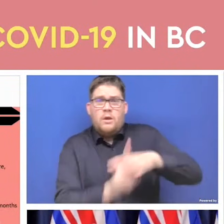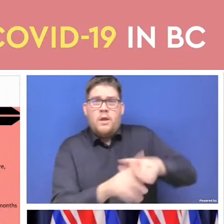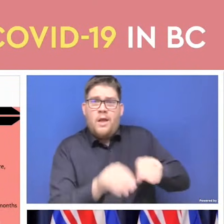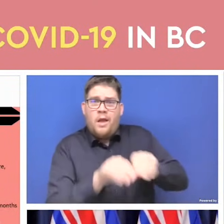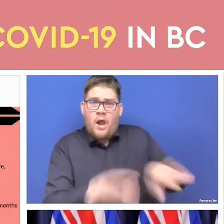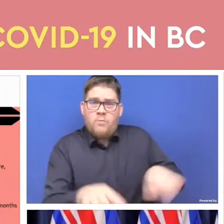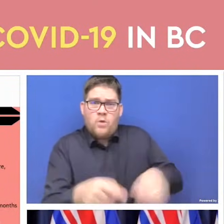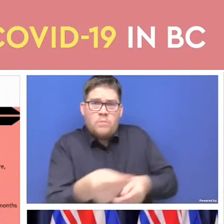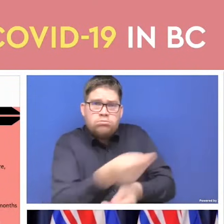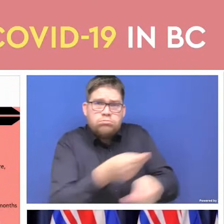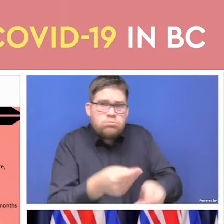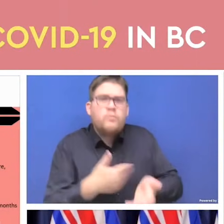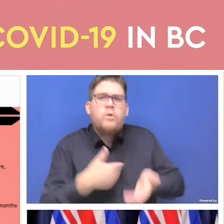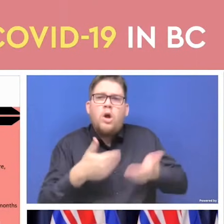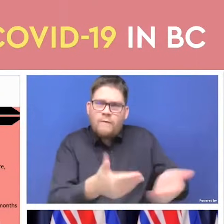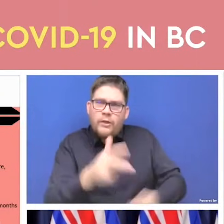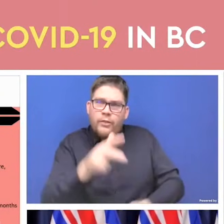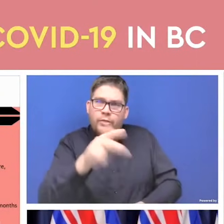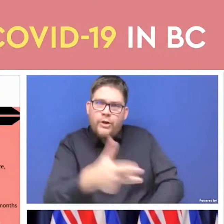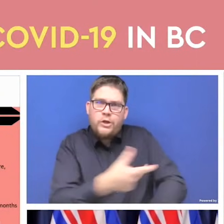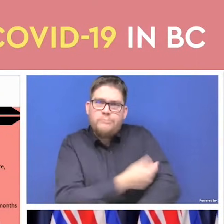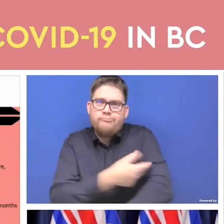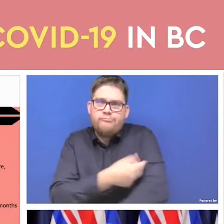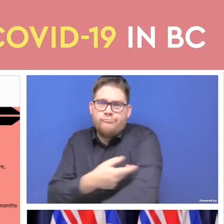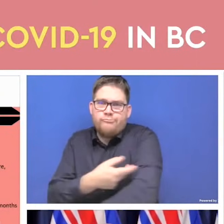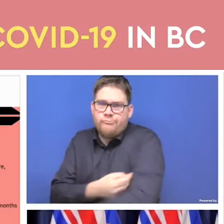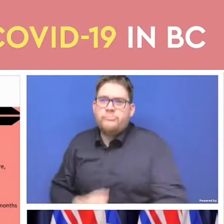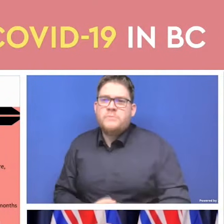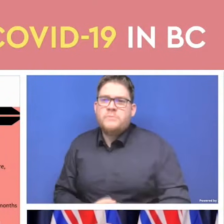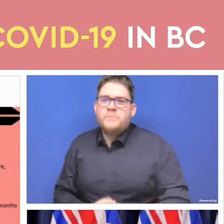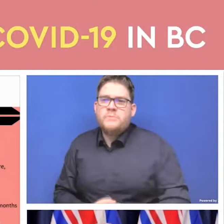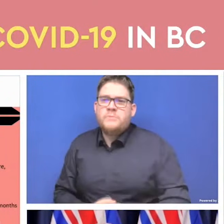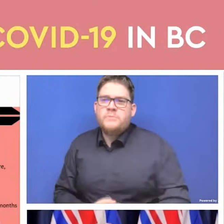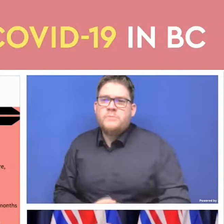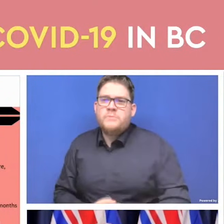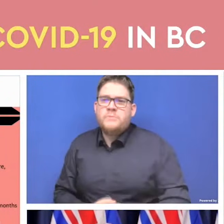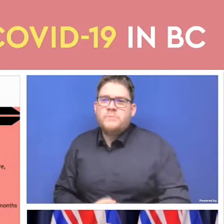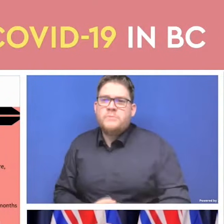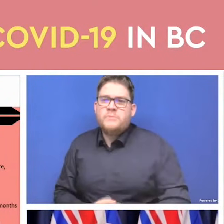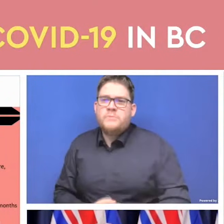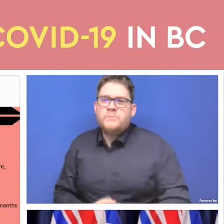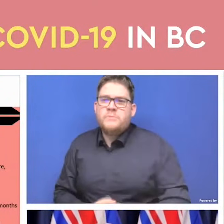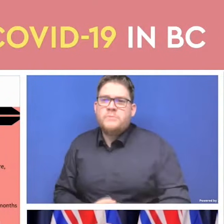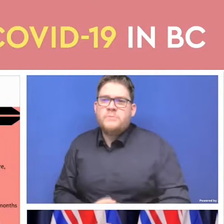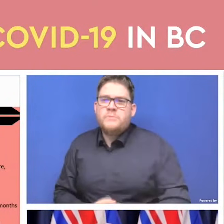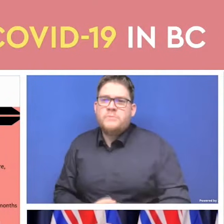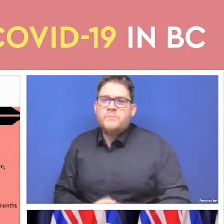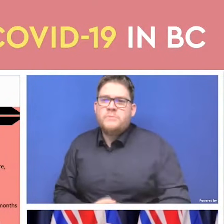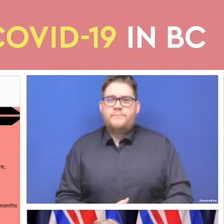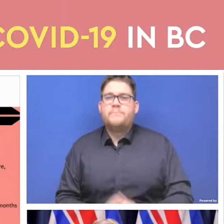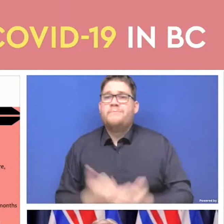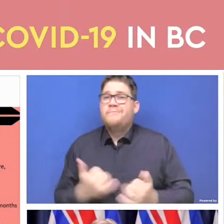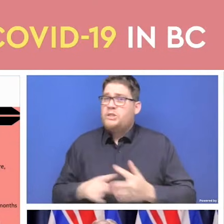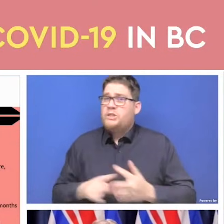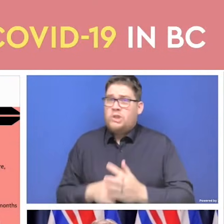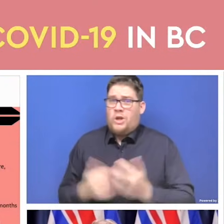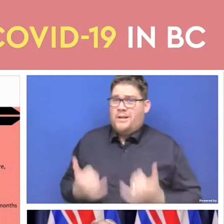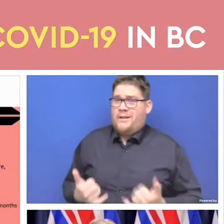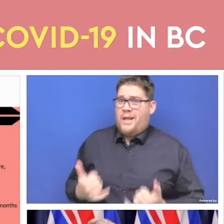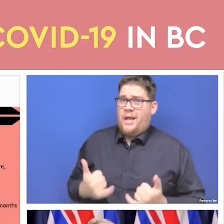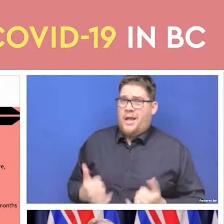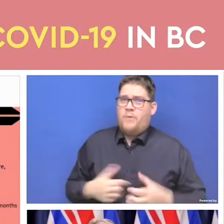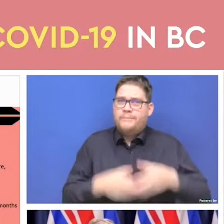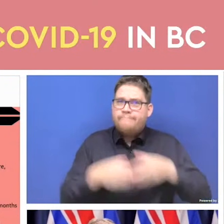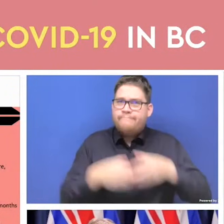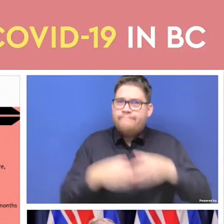communities. But we will now, you know, officially, as of today, start the full campaign to visit every First